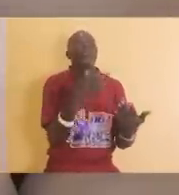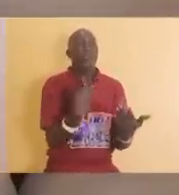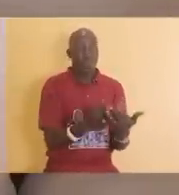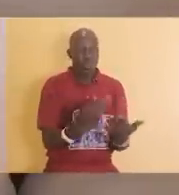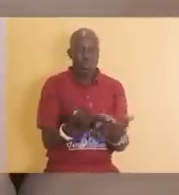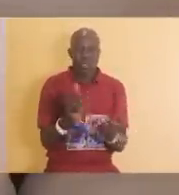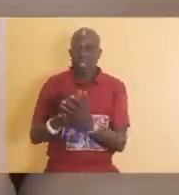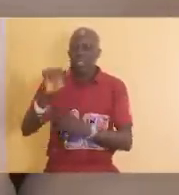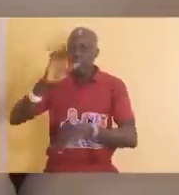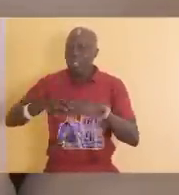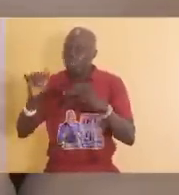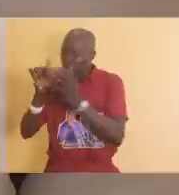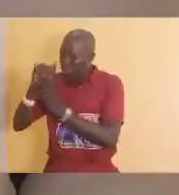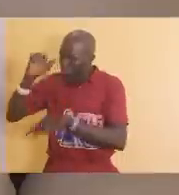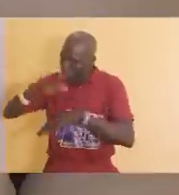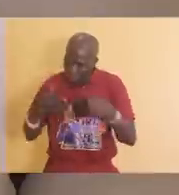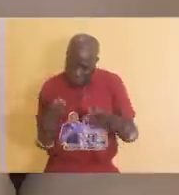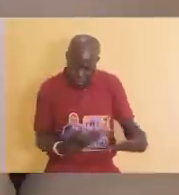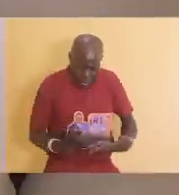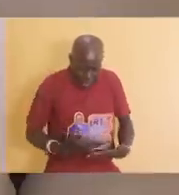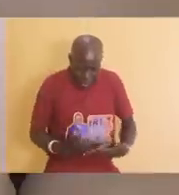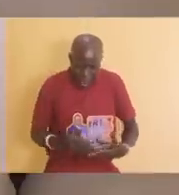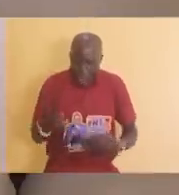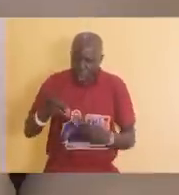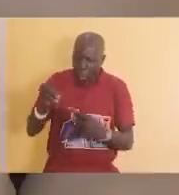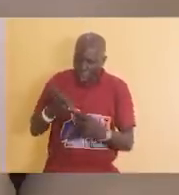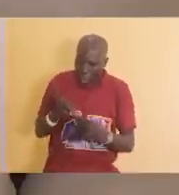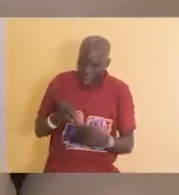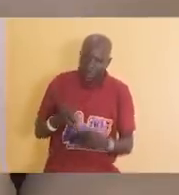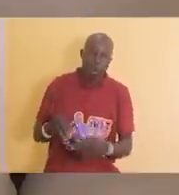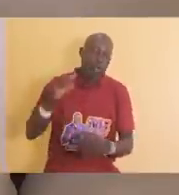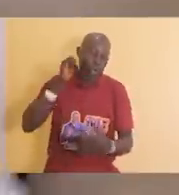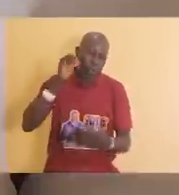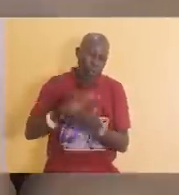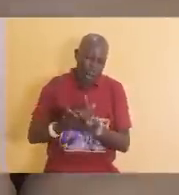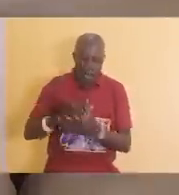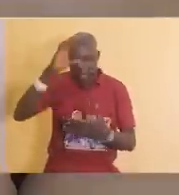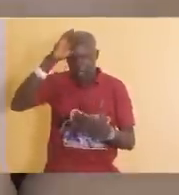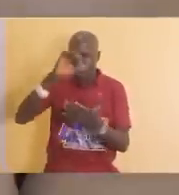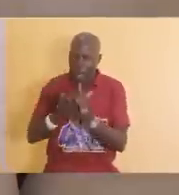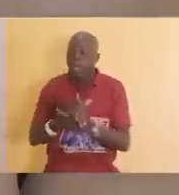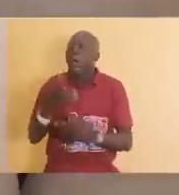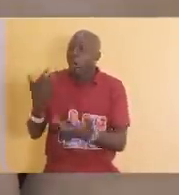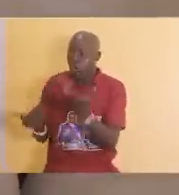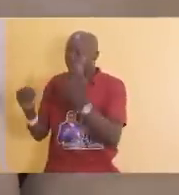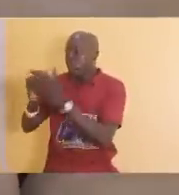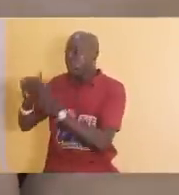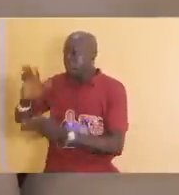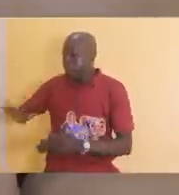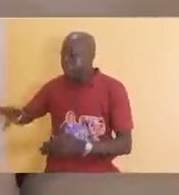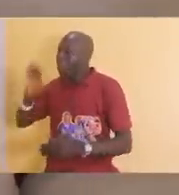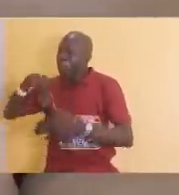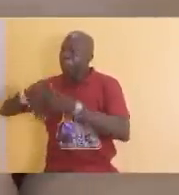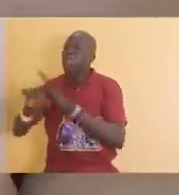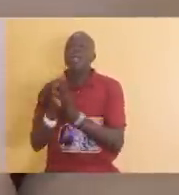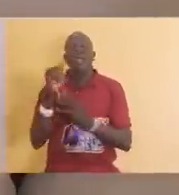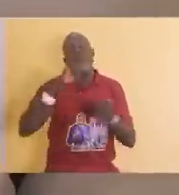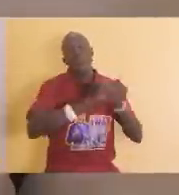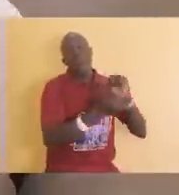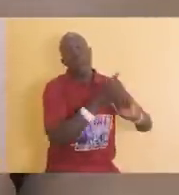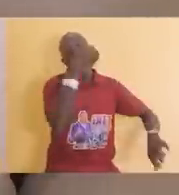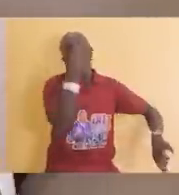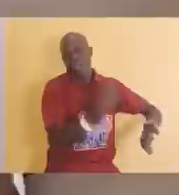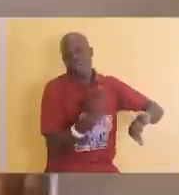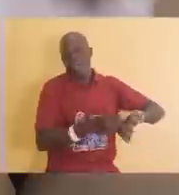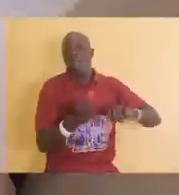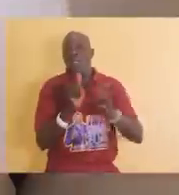money. Ole je omo na fi je won ya. It can be the children. O loko o fe yawo sugbon ma wa di wahala. She have husband and married but the children will be there. Eru